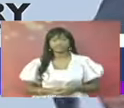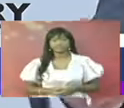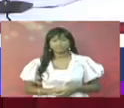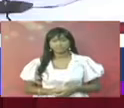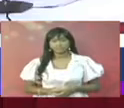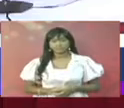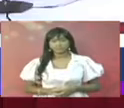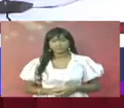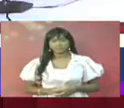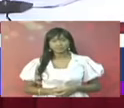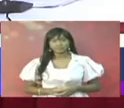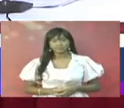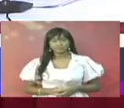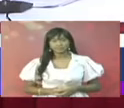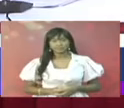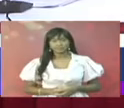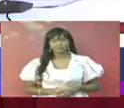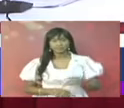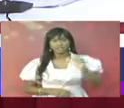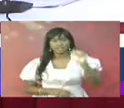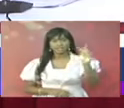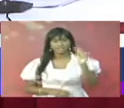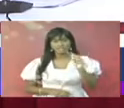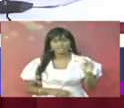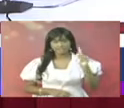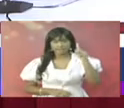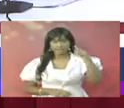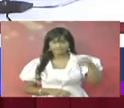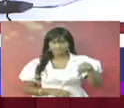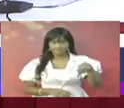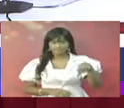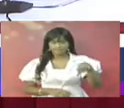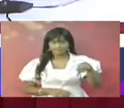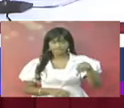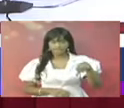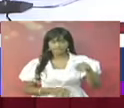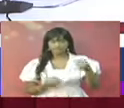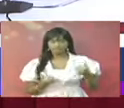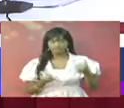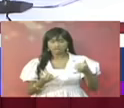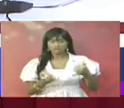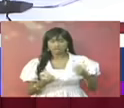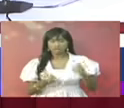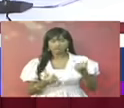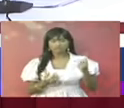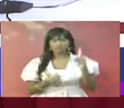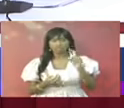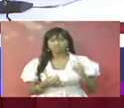you, CMO. AZP News, we are ready for your follow-up question.